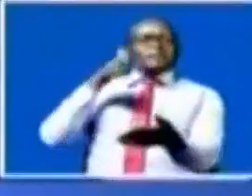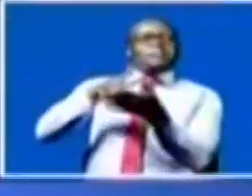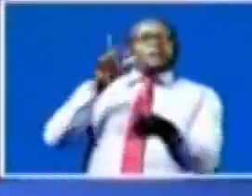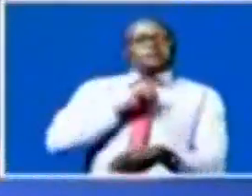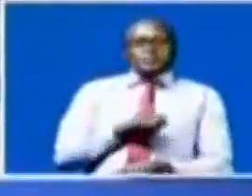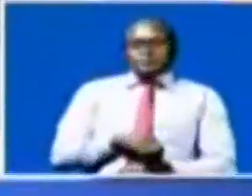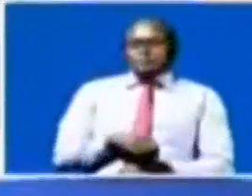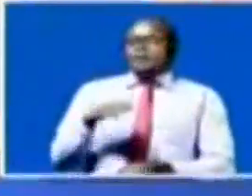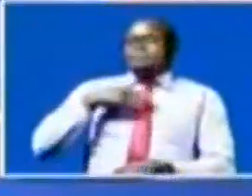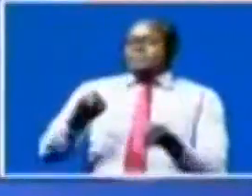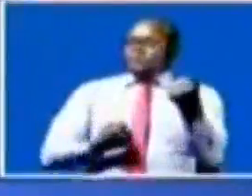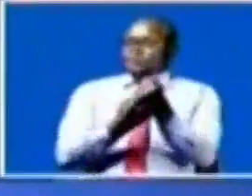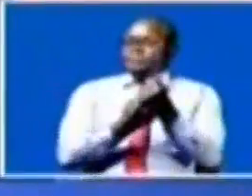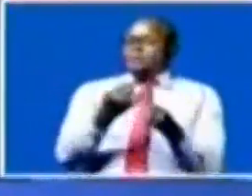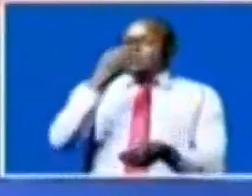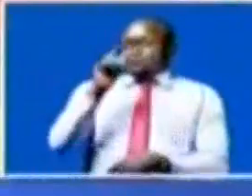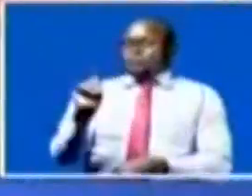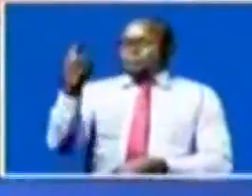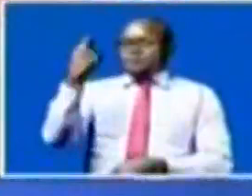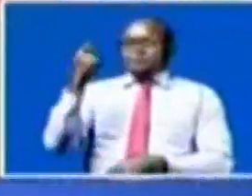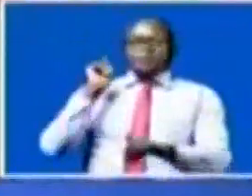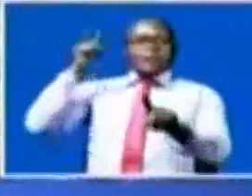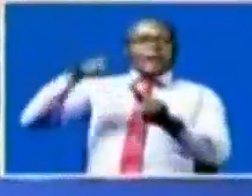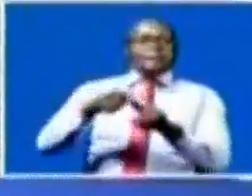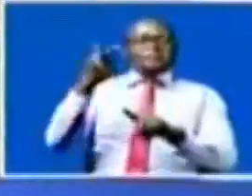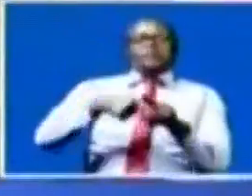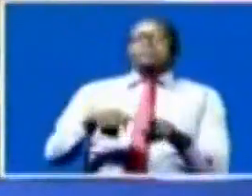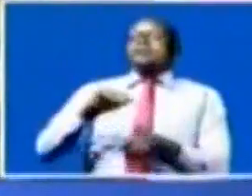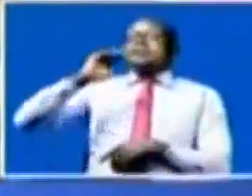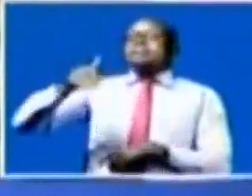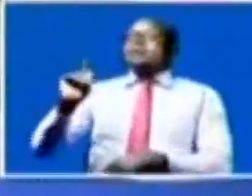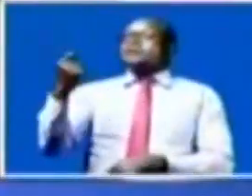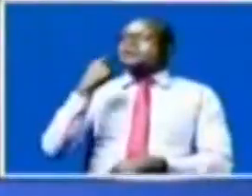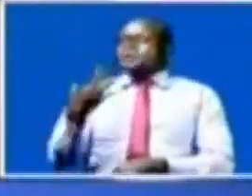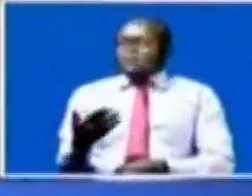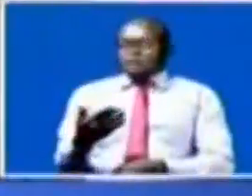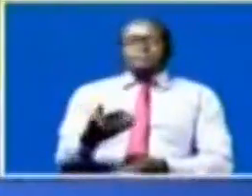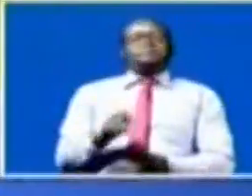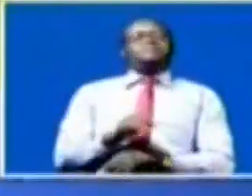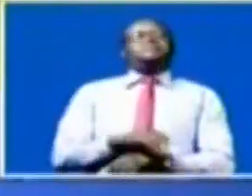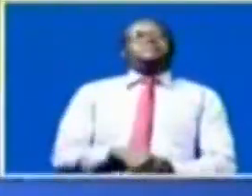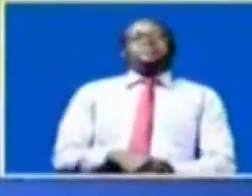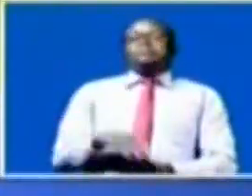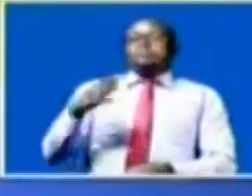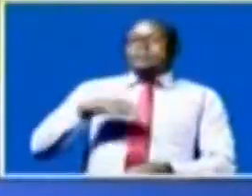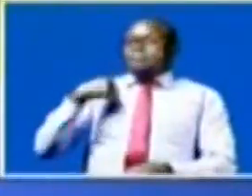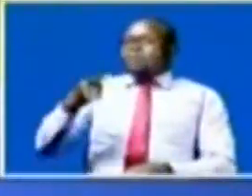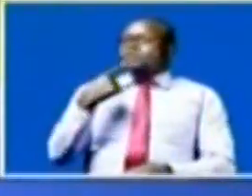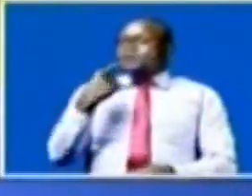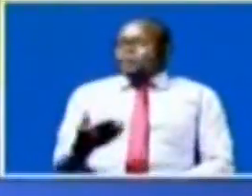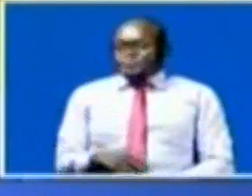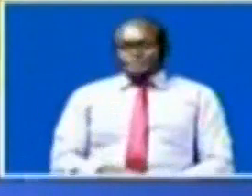However, those who support Ruto's presidential ambitions from the Mount Kenya region seem undeterred. Those people who are